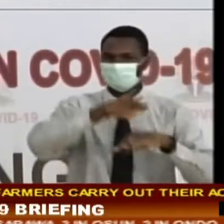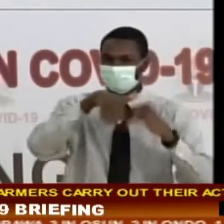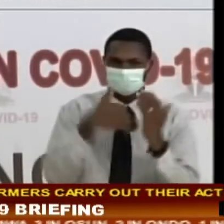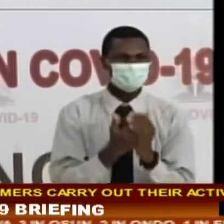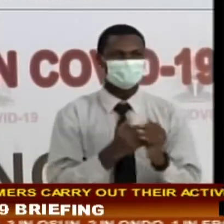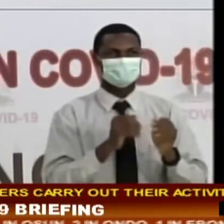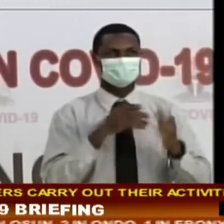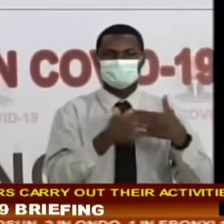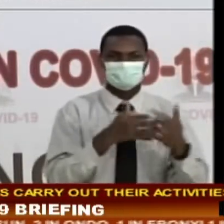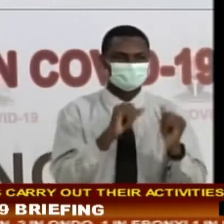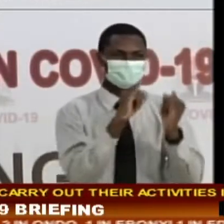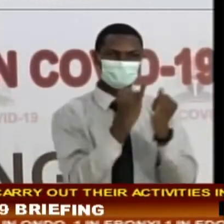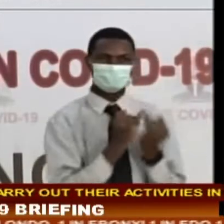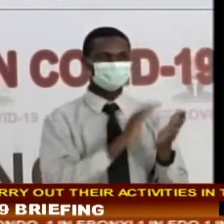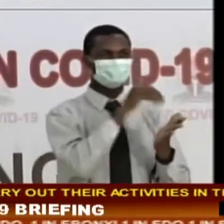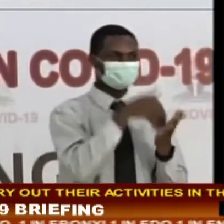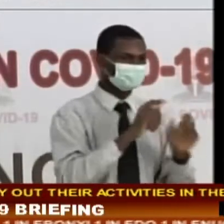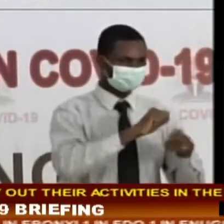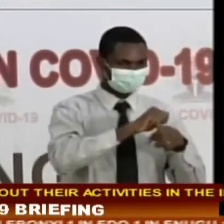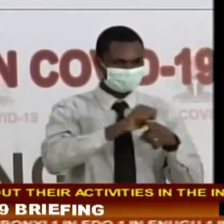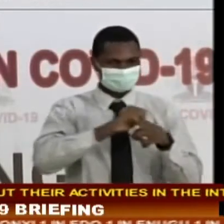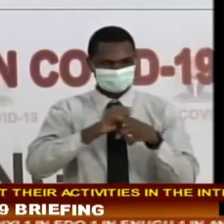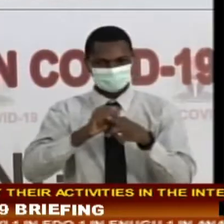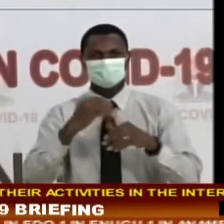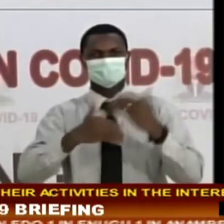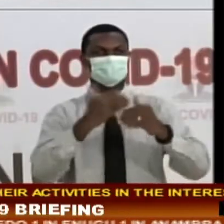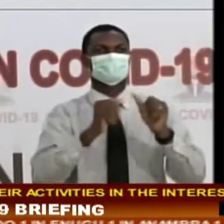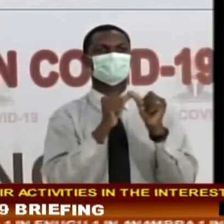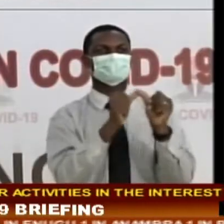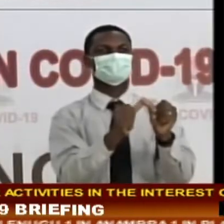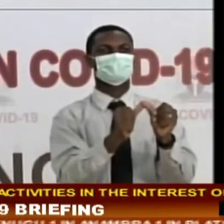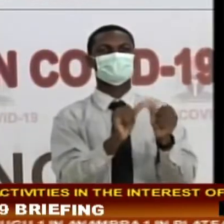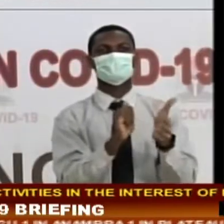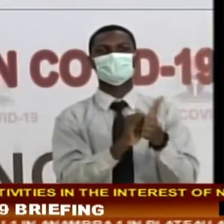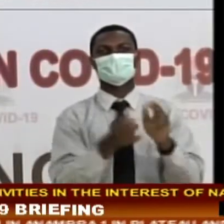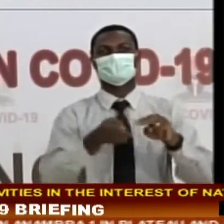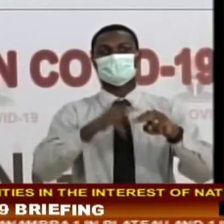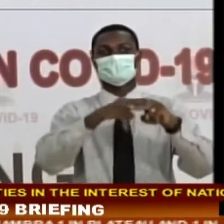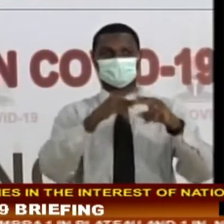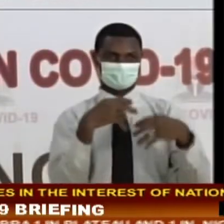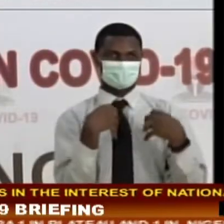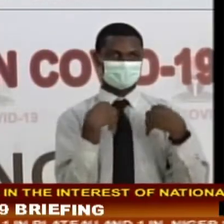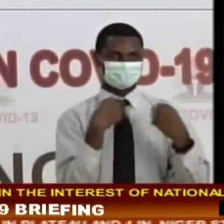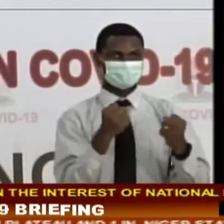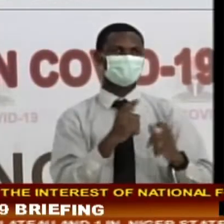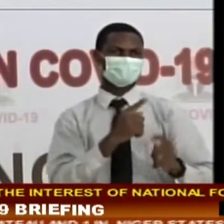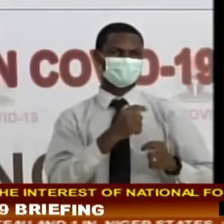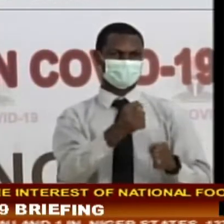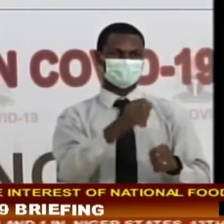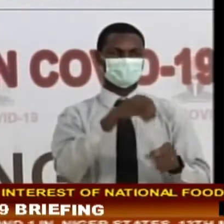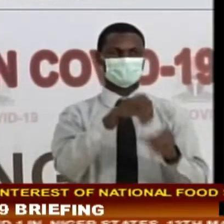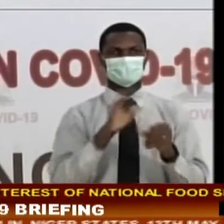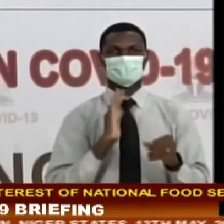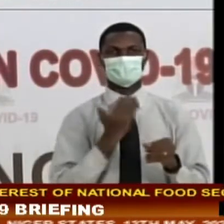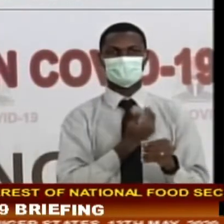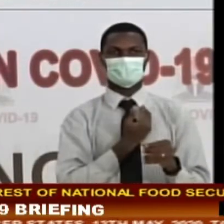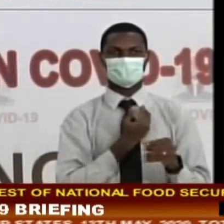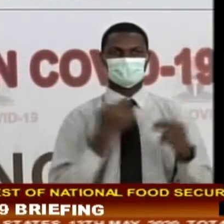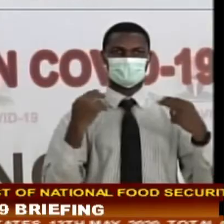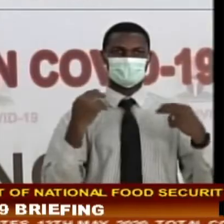isolation treatment treatment centers this will increase confidence in the health system